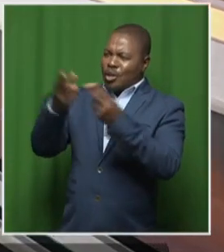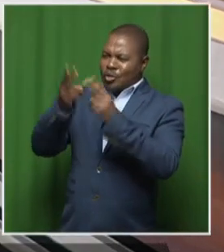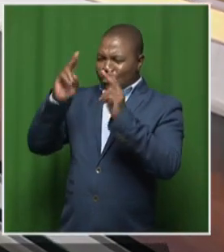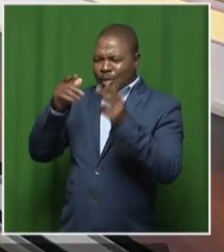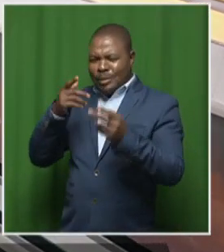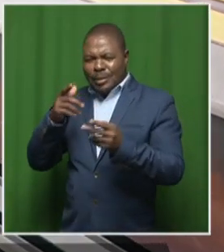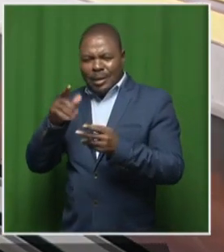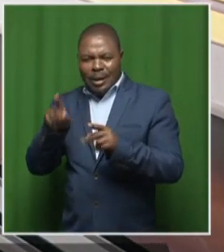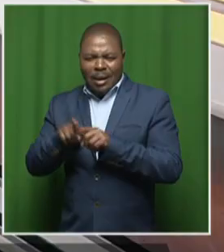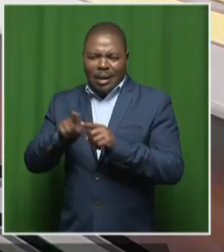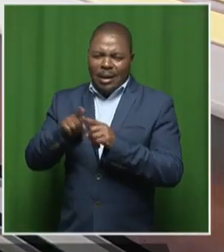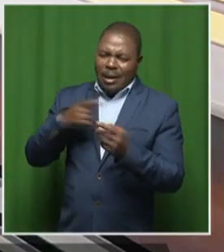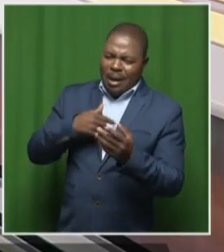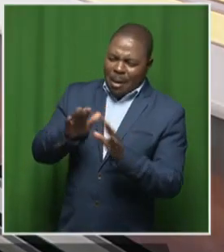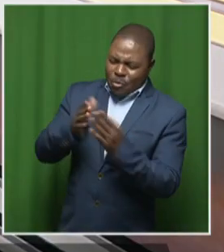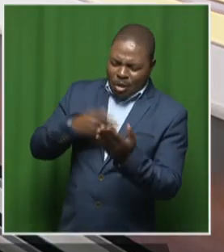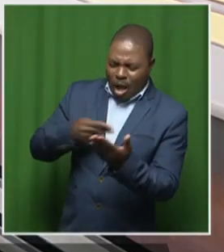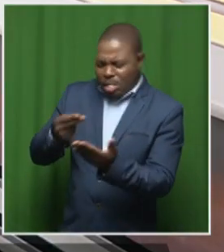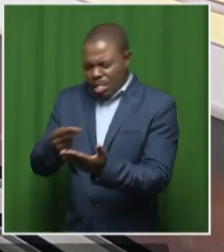train sketchbooks,